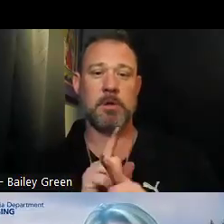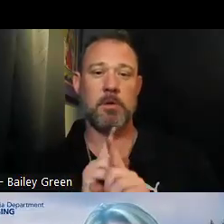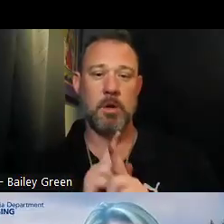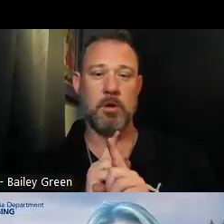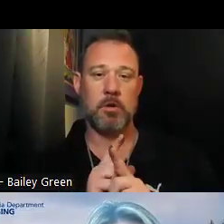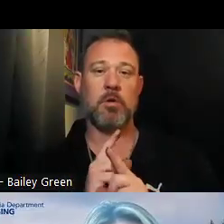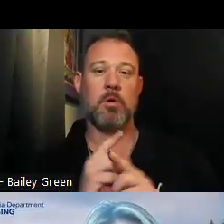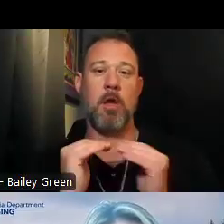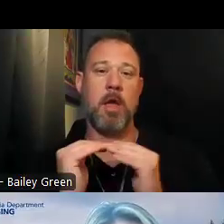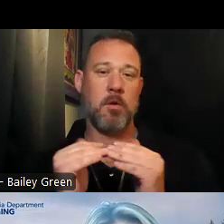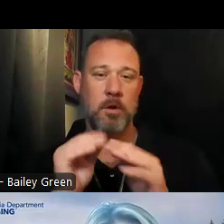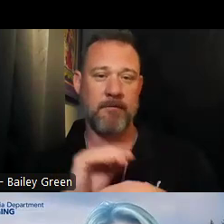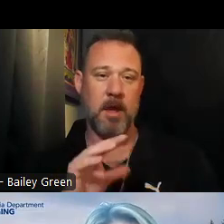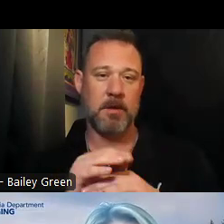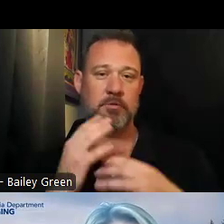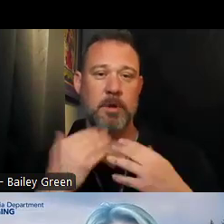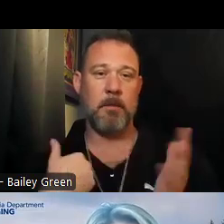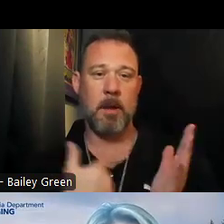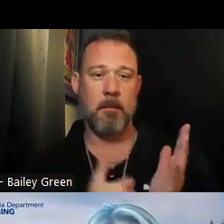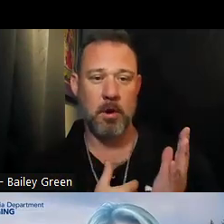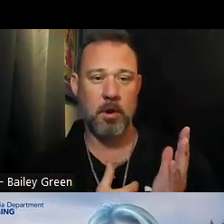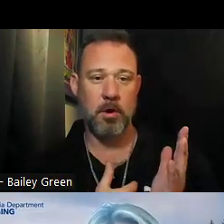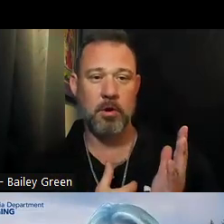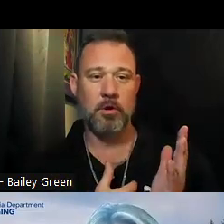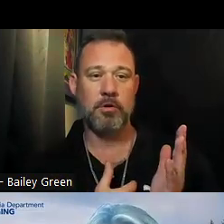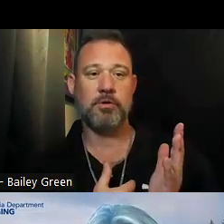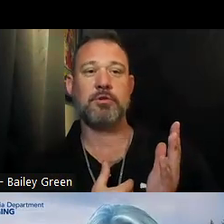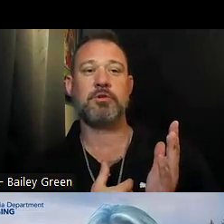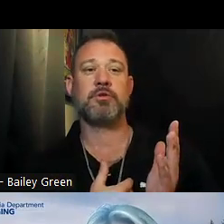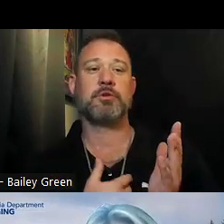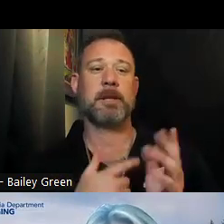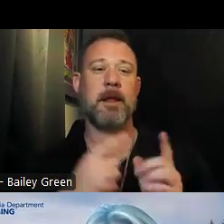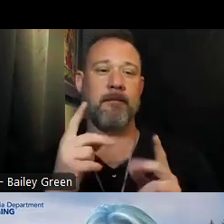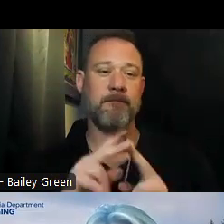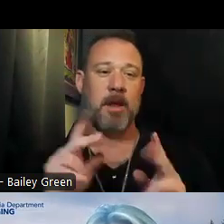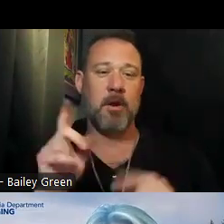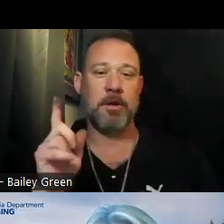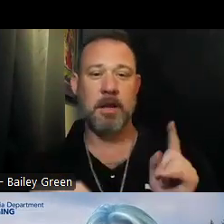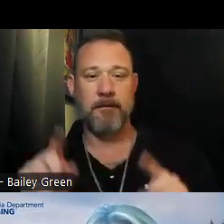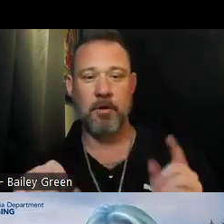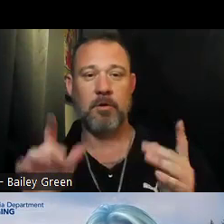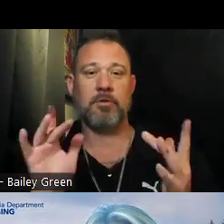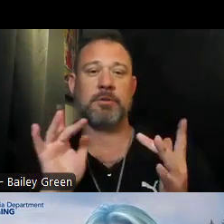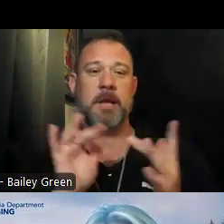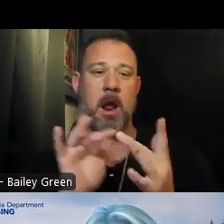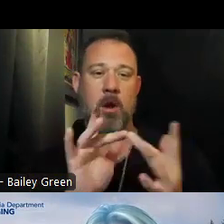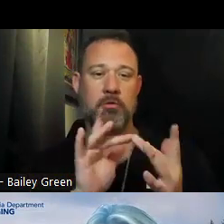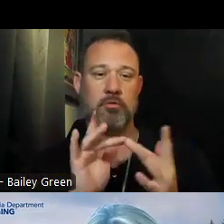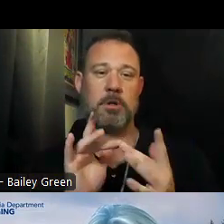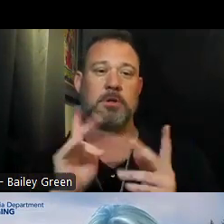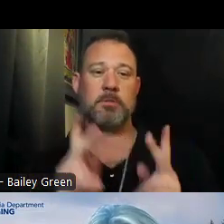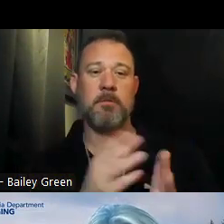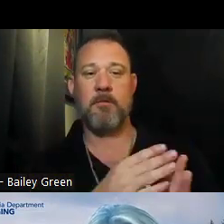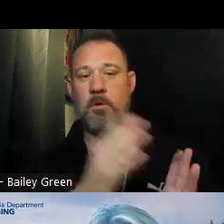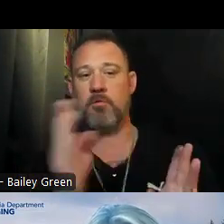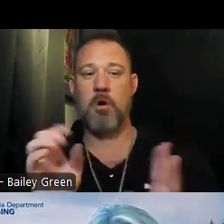our Equity Advisory Committee members to get a very diverse targeted outreach to people from across